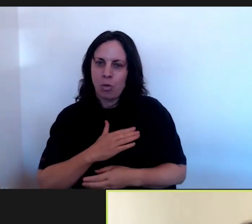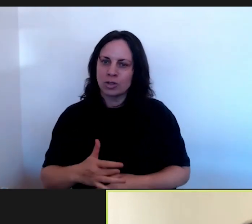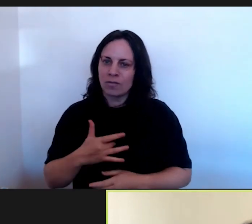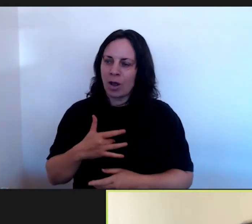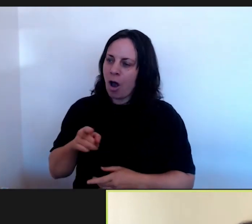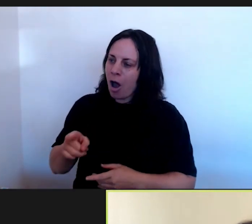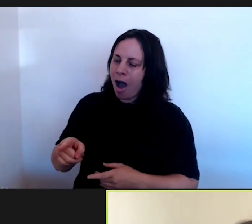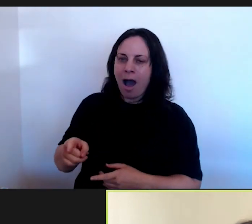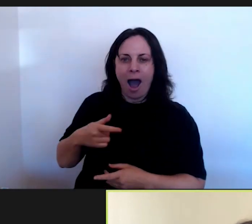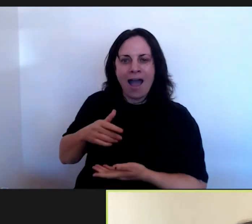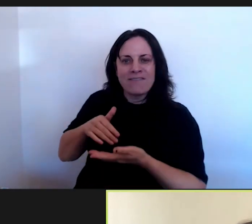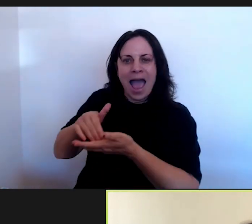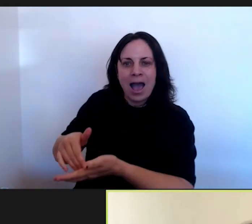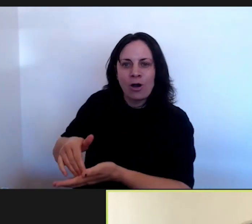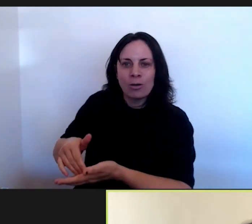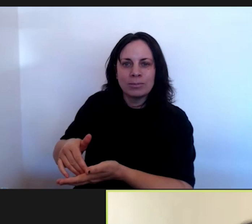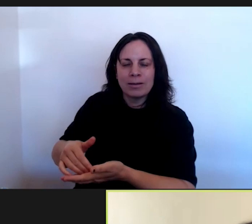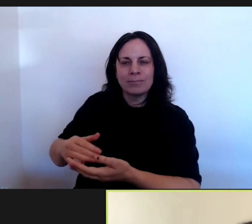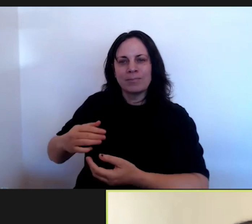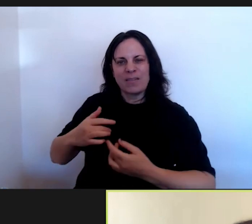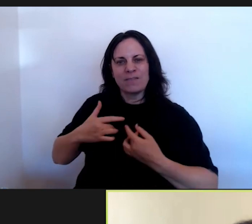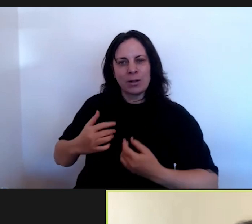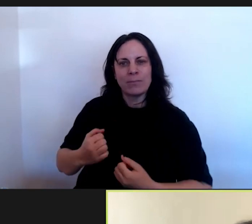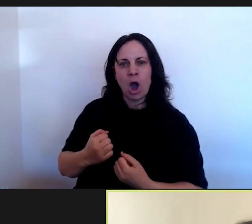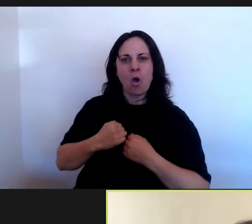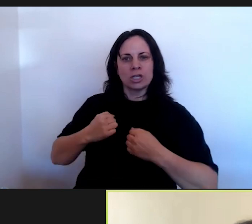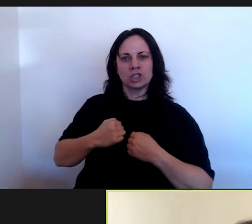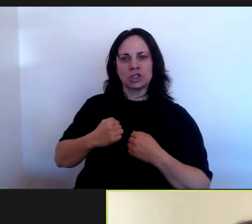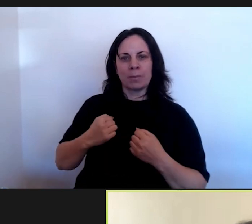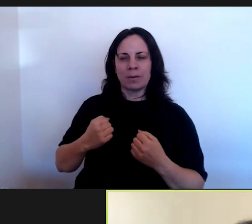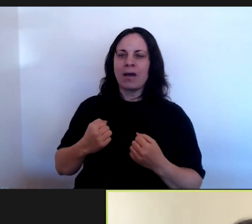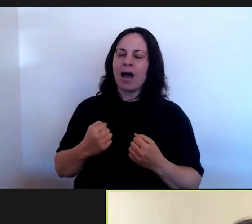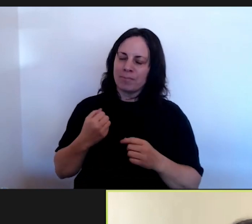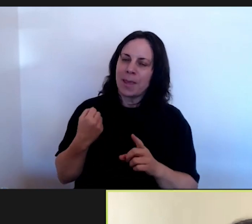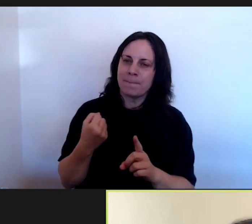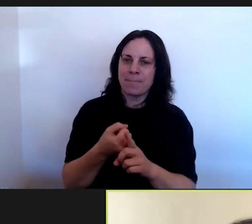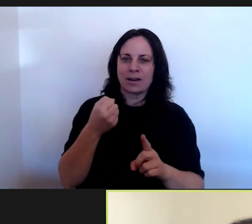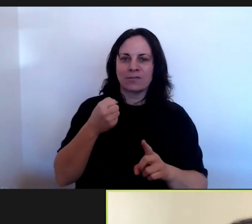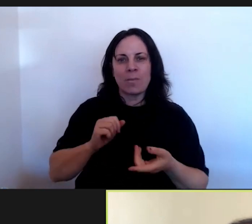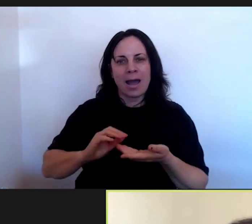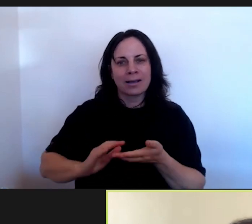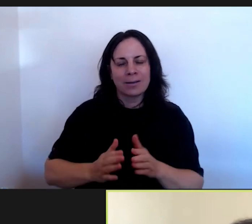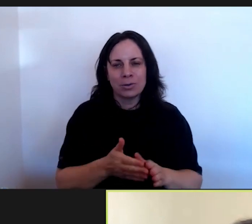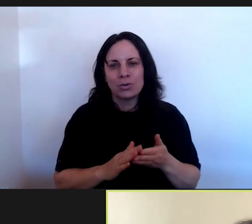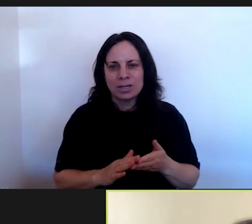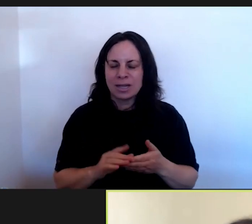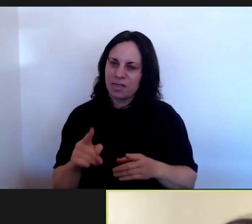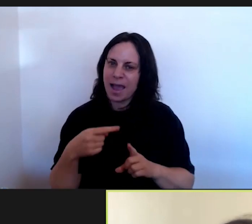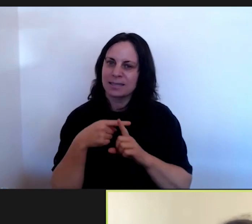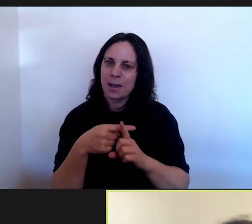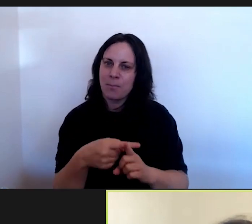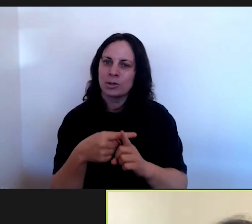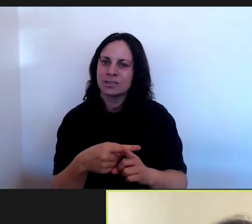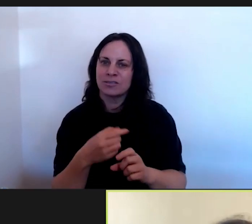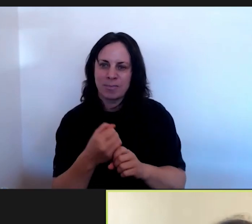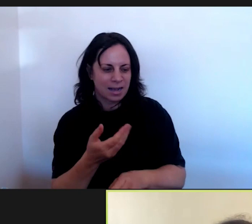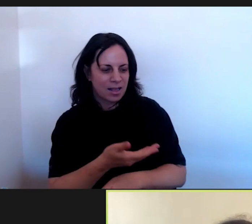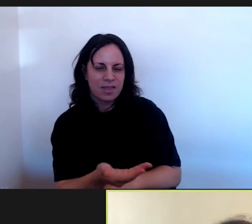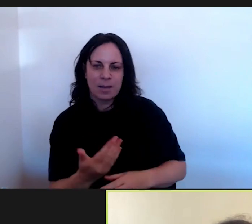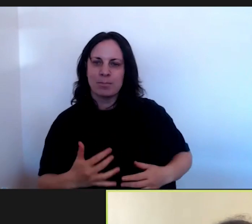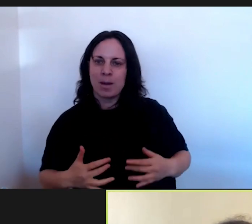have done something. I have made an impact for my community. So that is very good things. And to make the people feel that, acknowledge